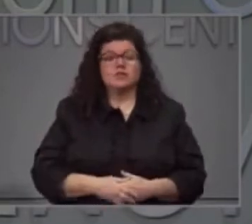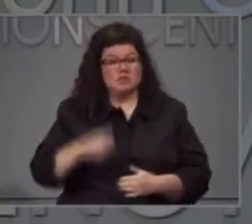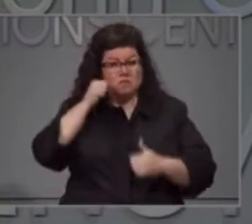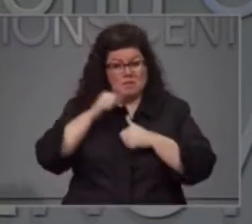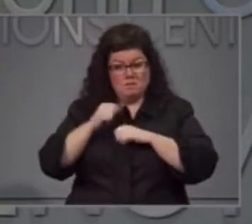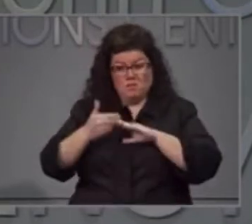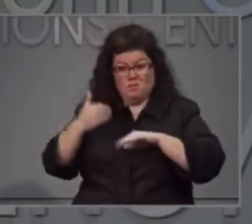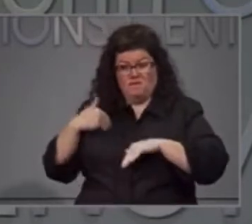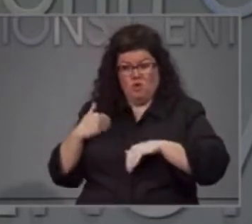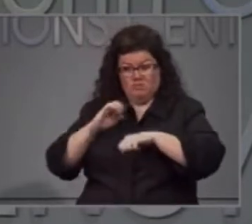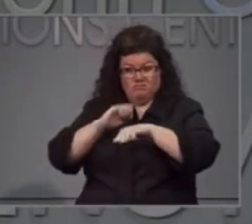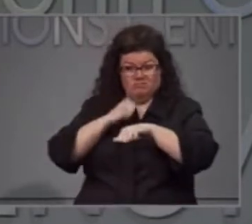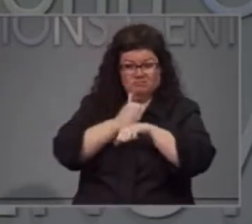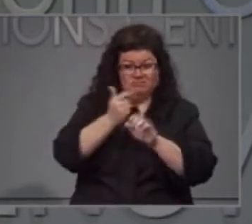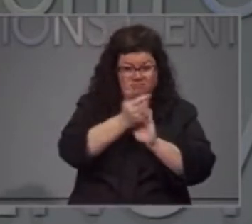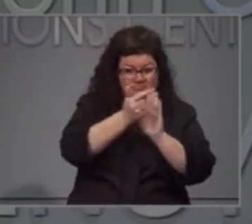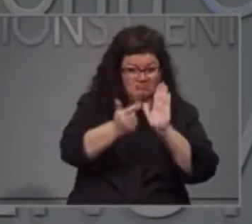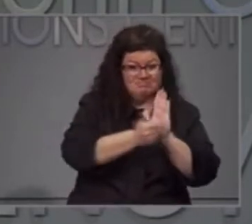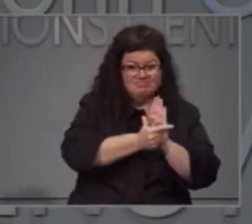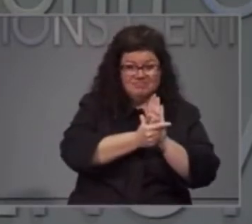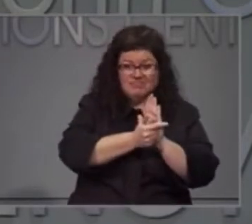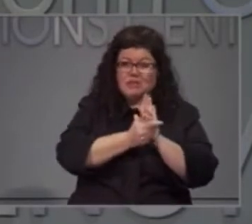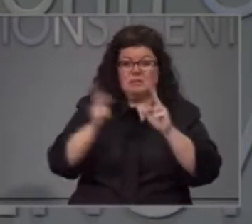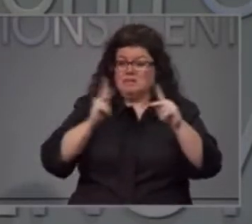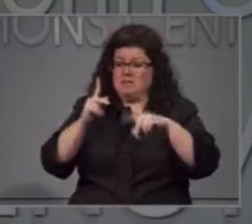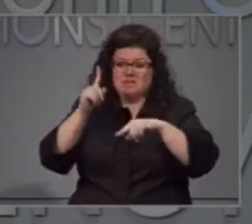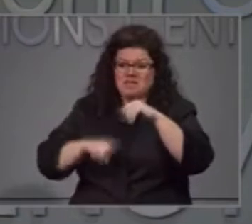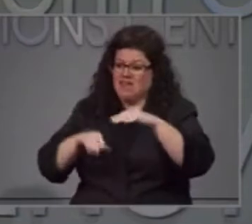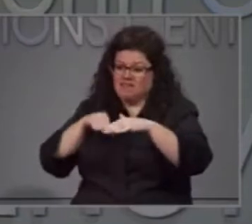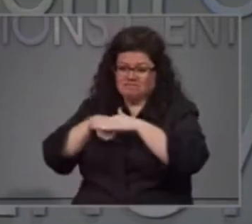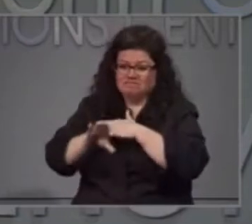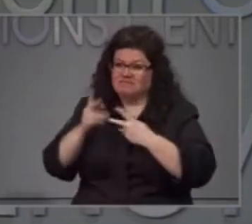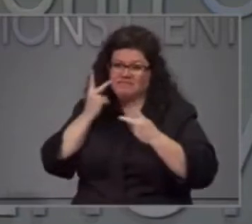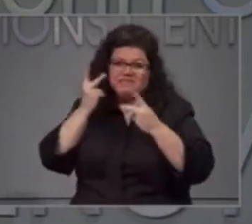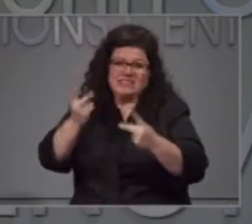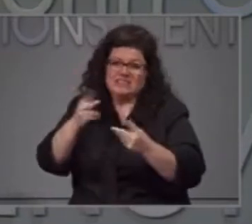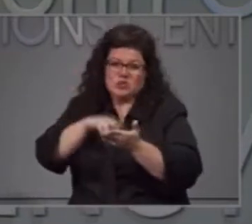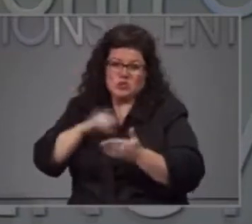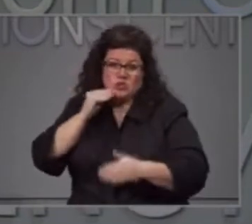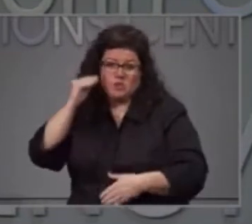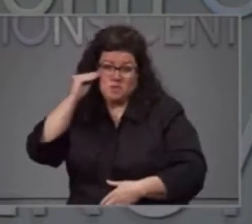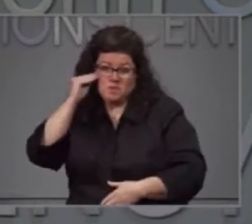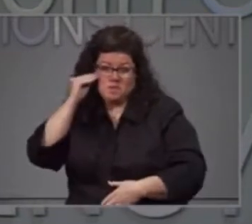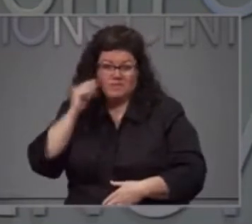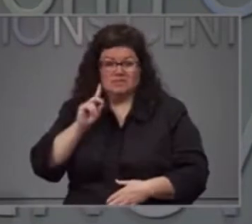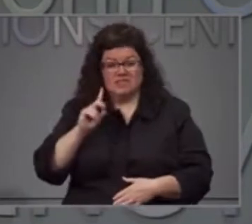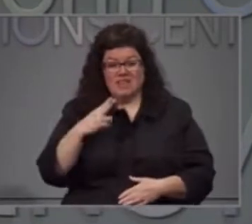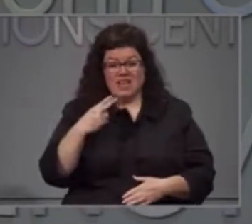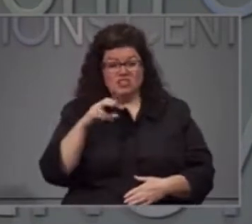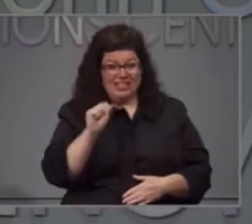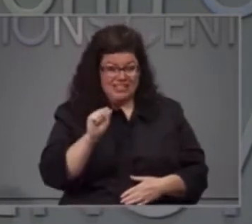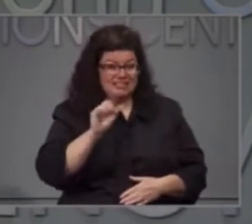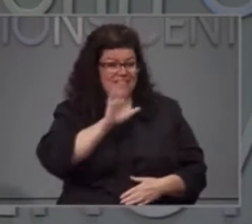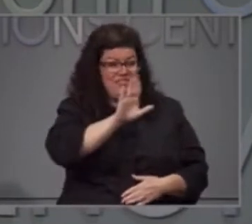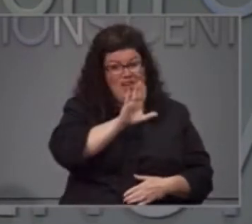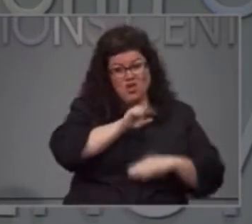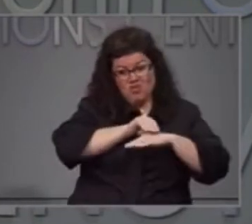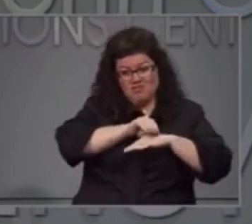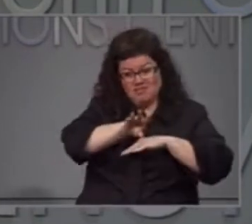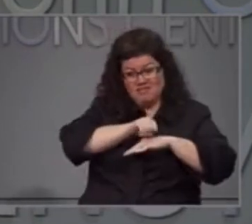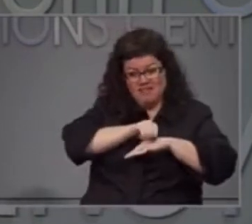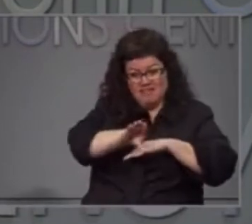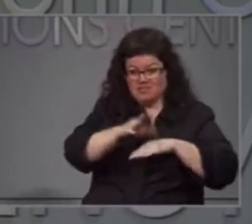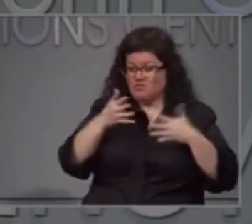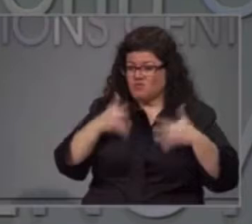has restricted visitors to these facilities, and the Department of Health and Human Services guidance suggests